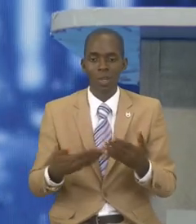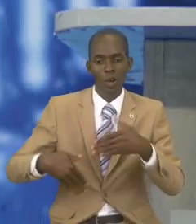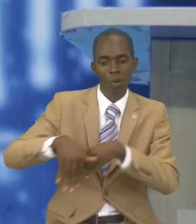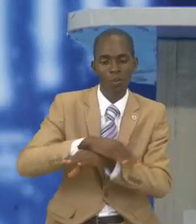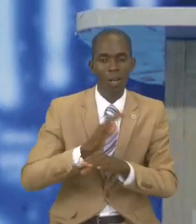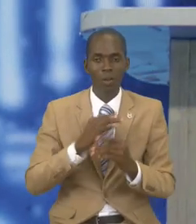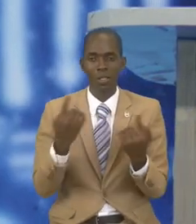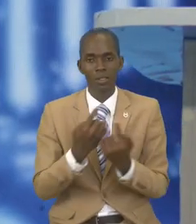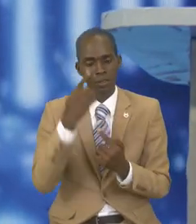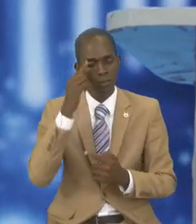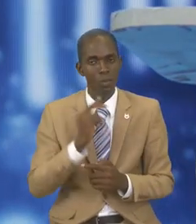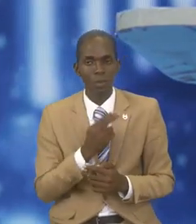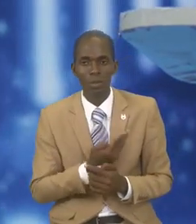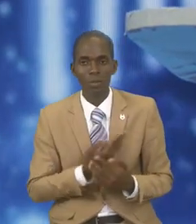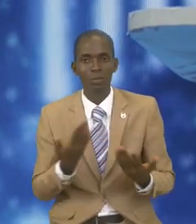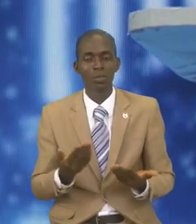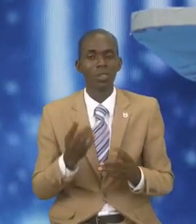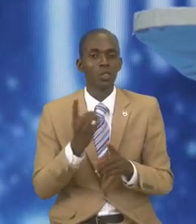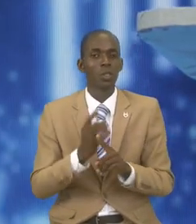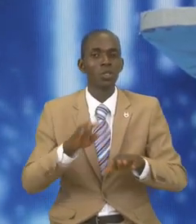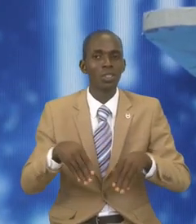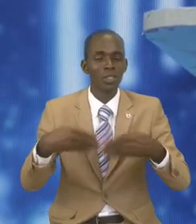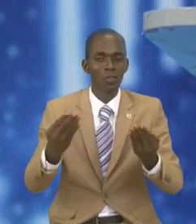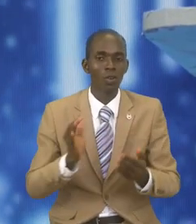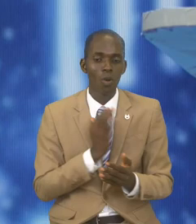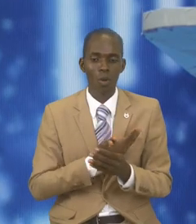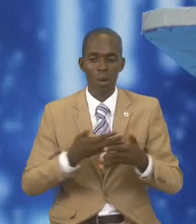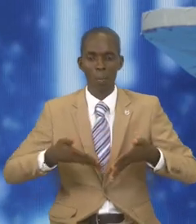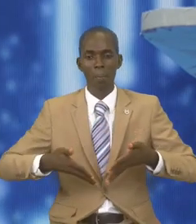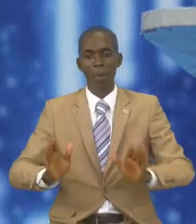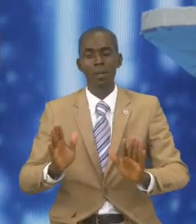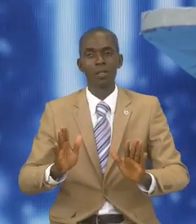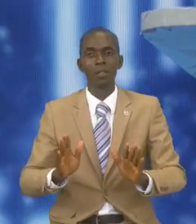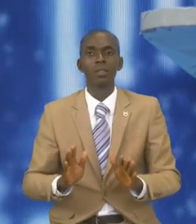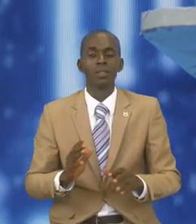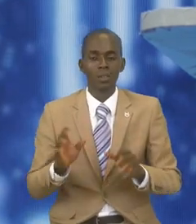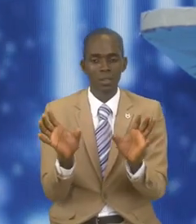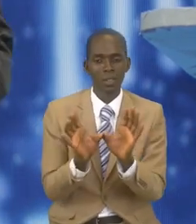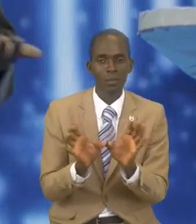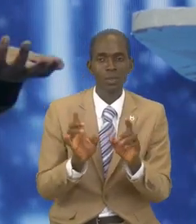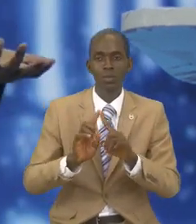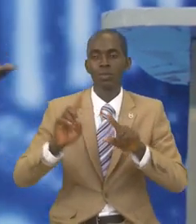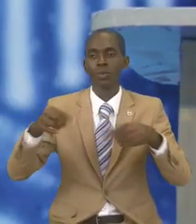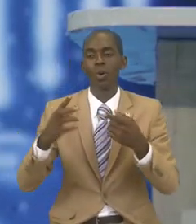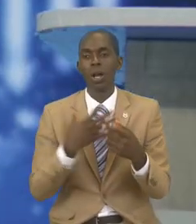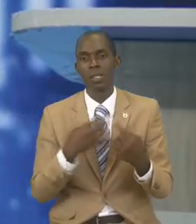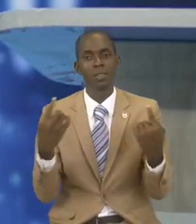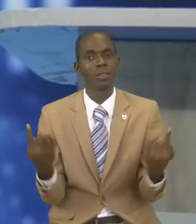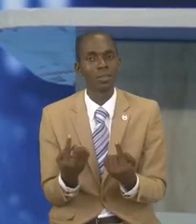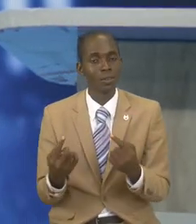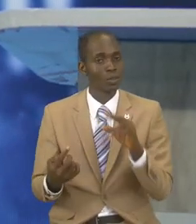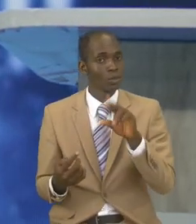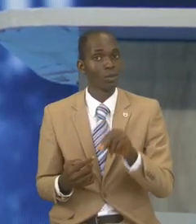up our sin, give us license that go on sinning. His coming will